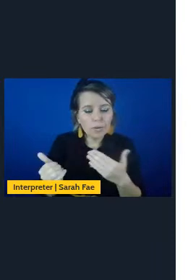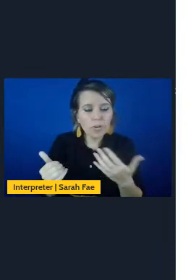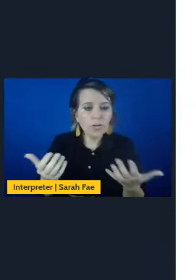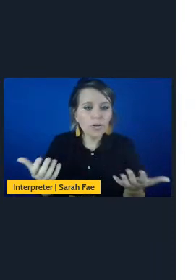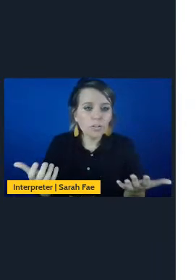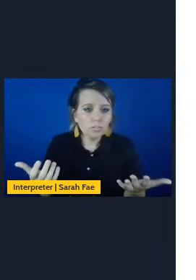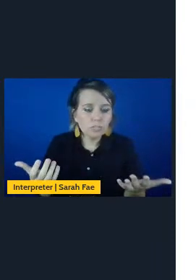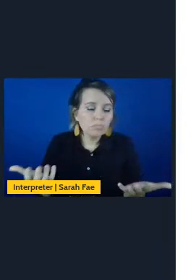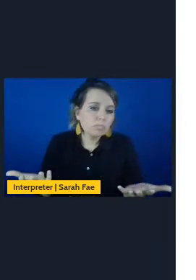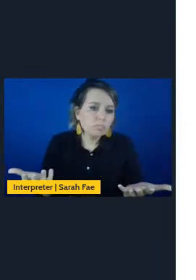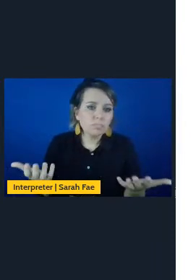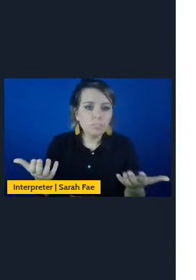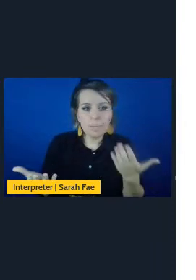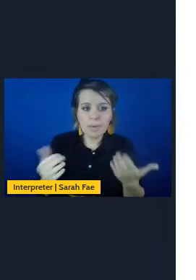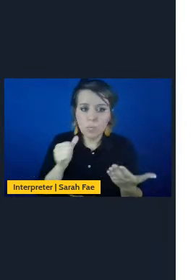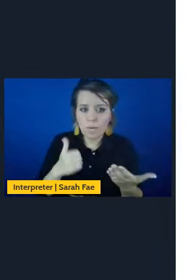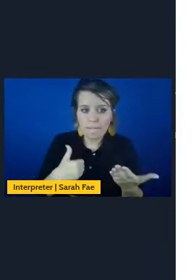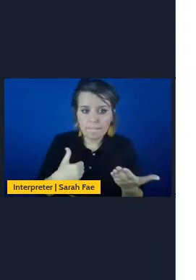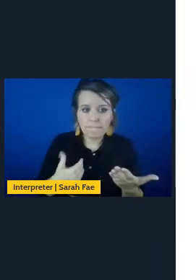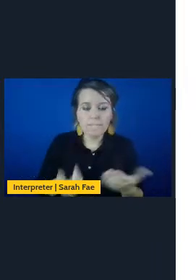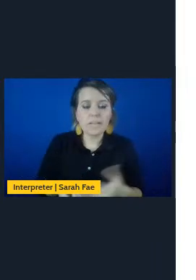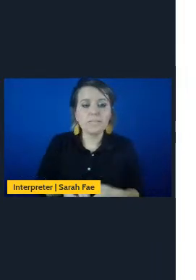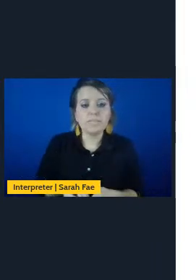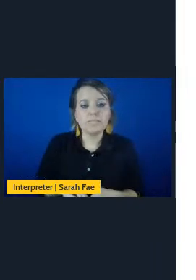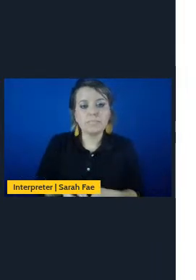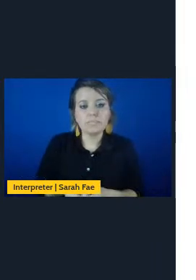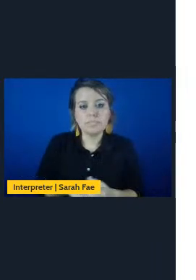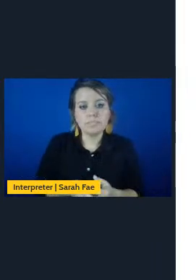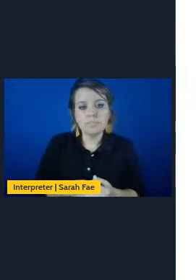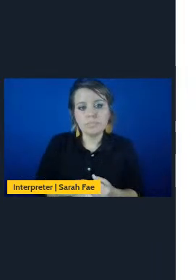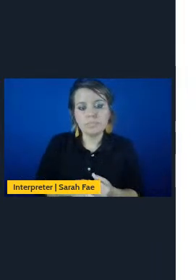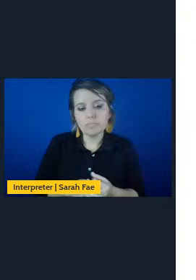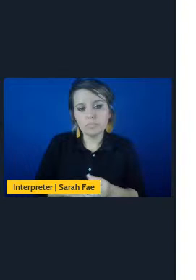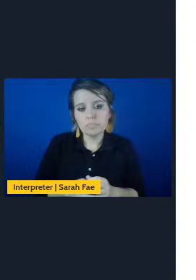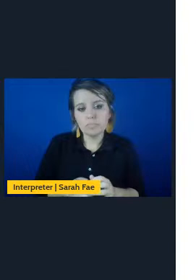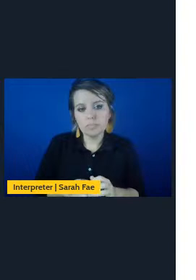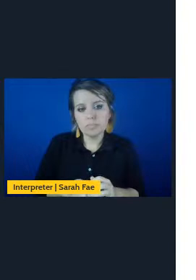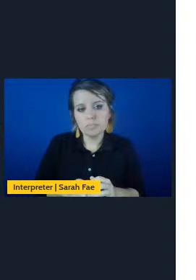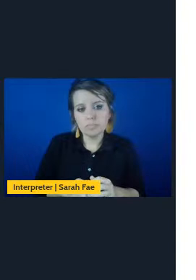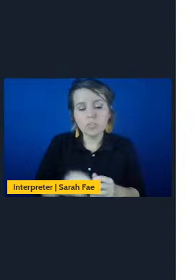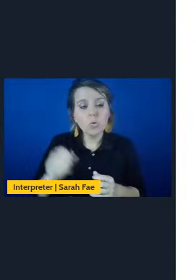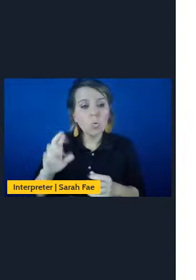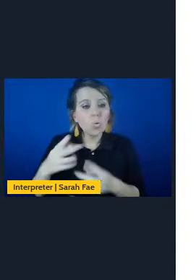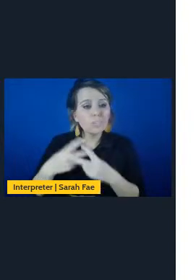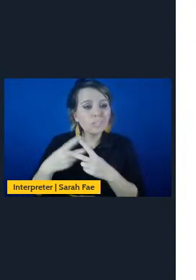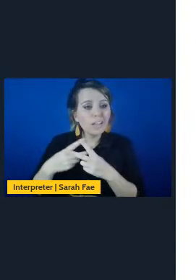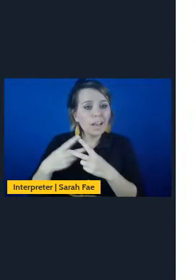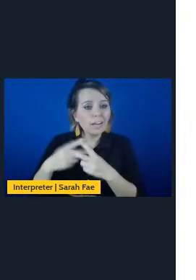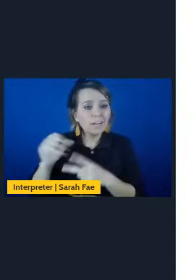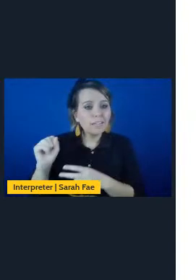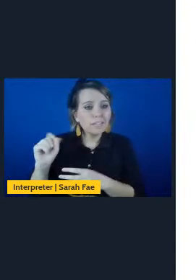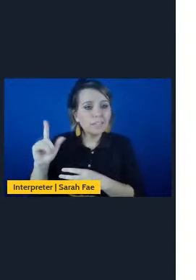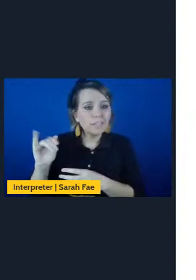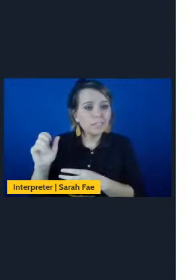succeeded, or Slack notifications if something went wrong, if the build